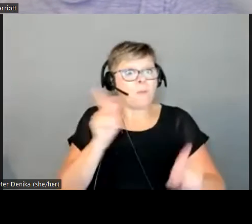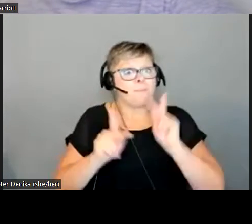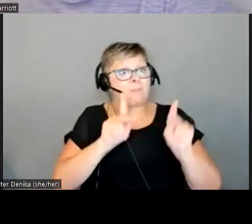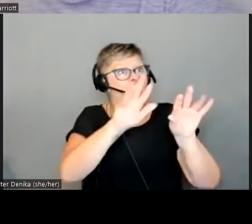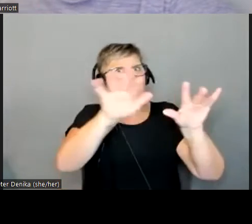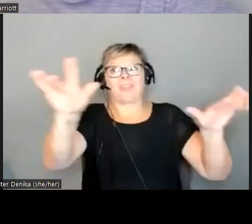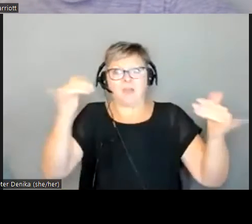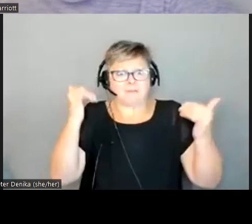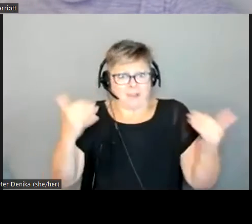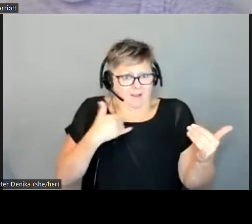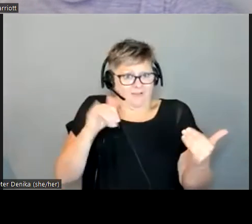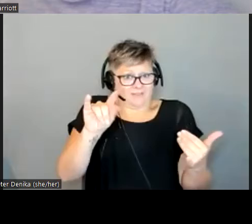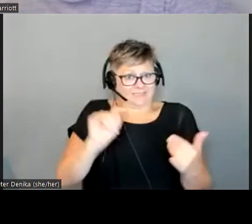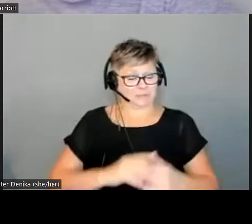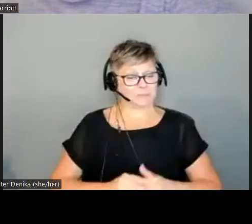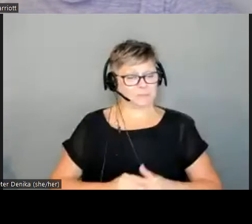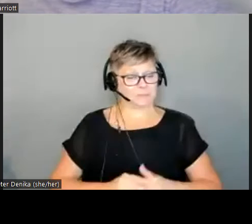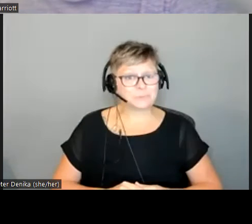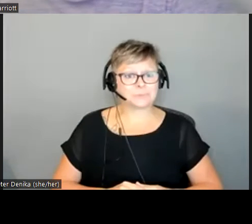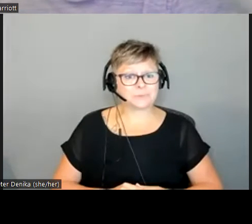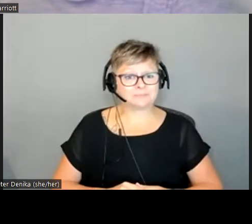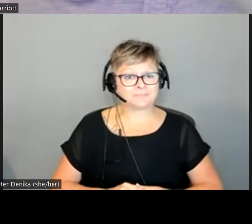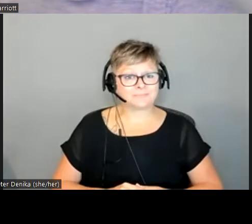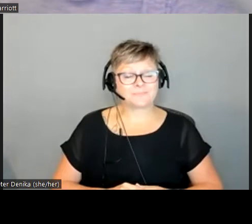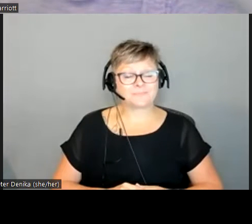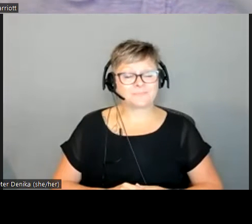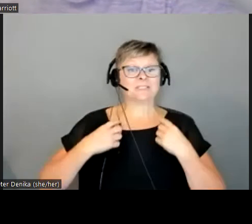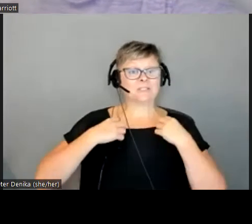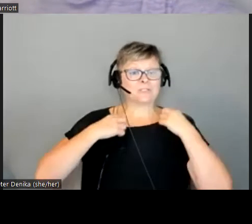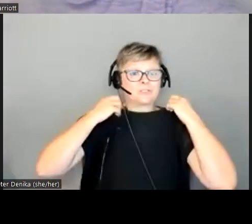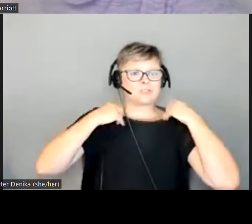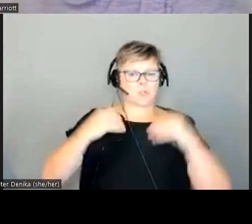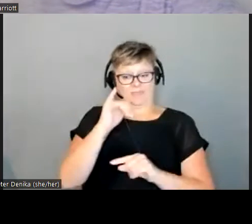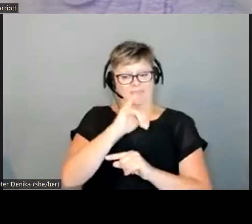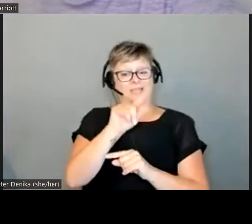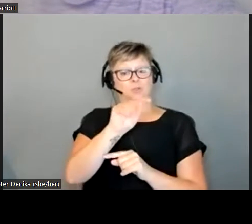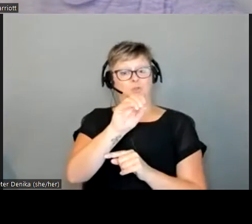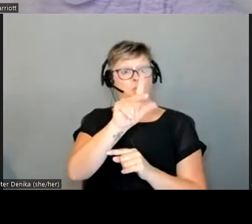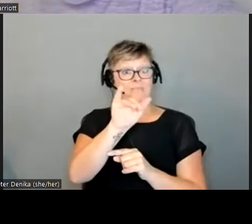document. And this document can be